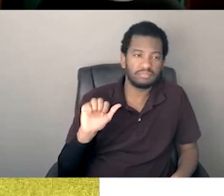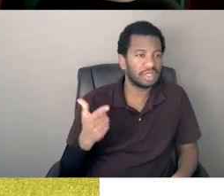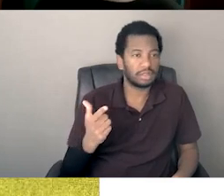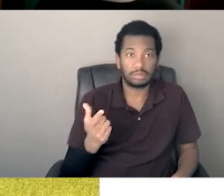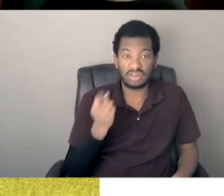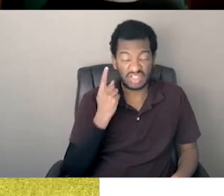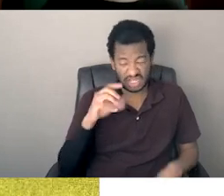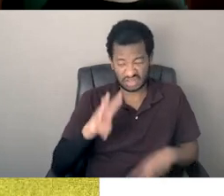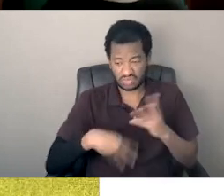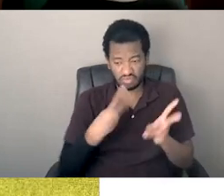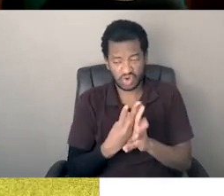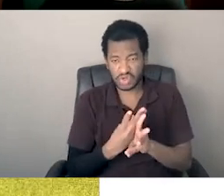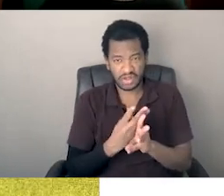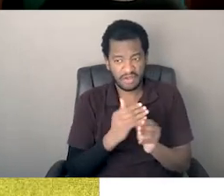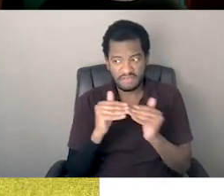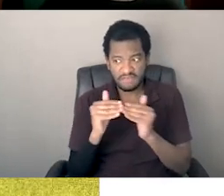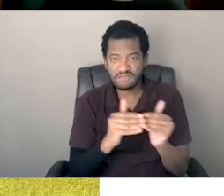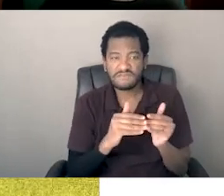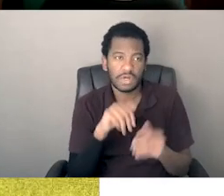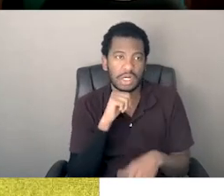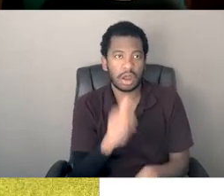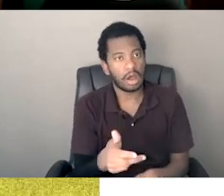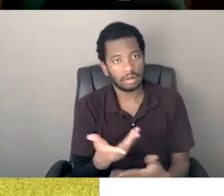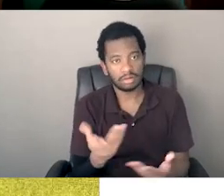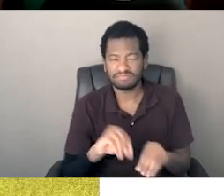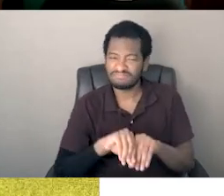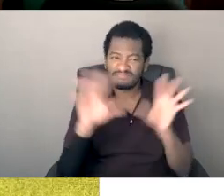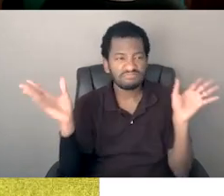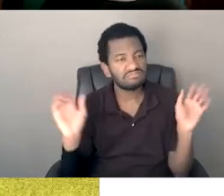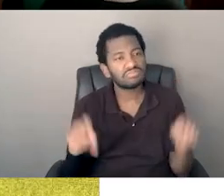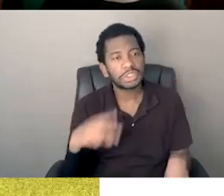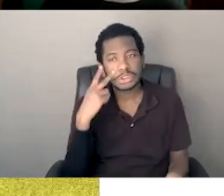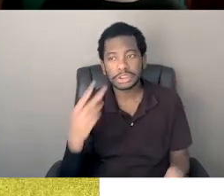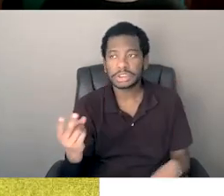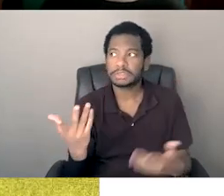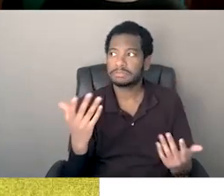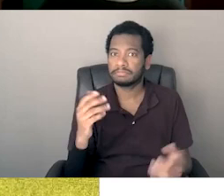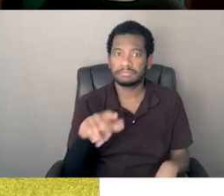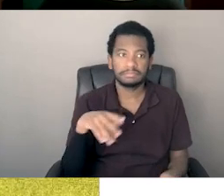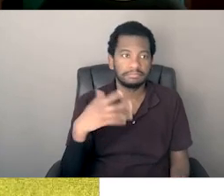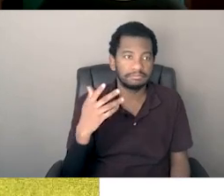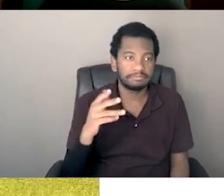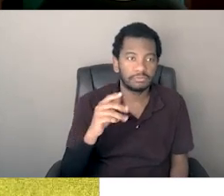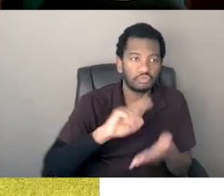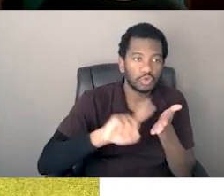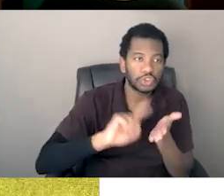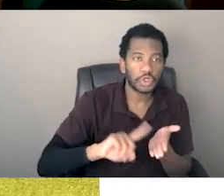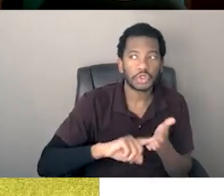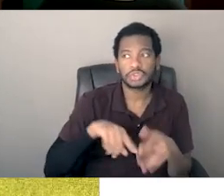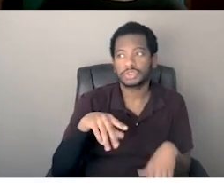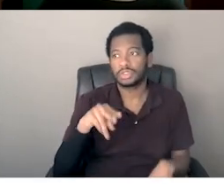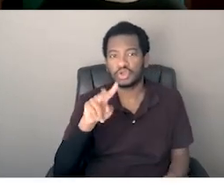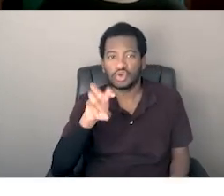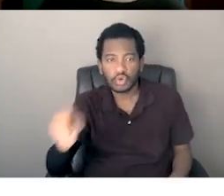in the research. You can see it in newspaper headlines. There are disparities in every corner. And